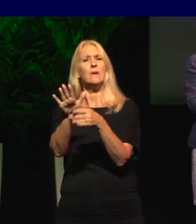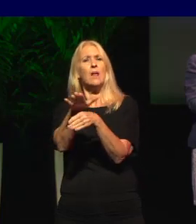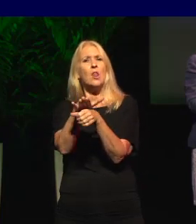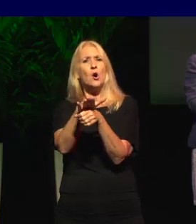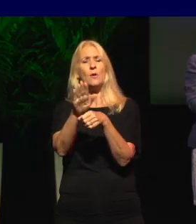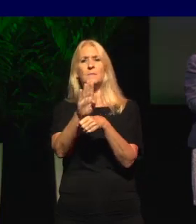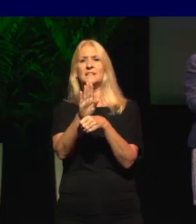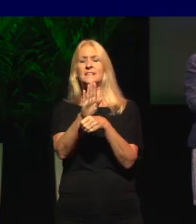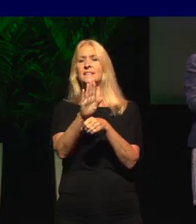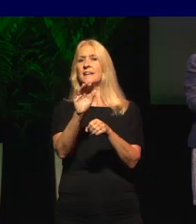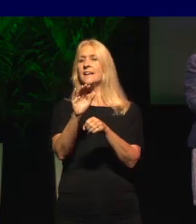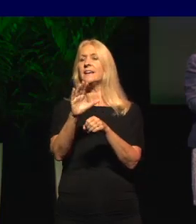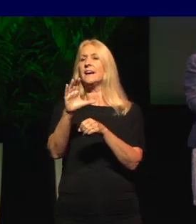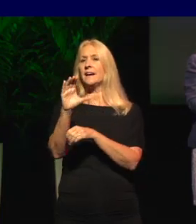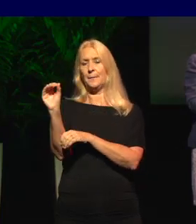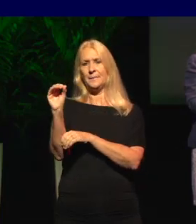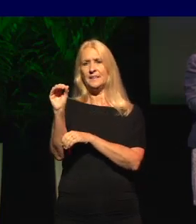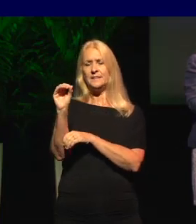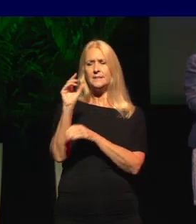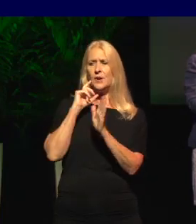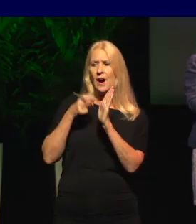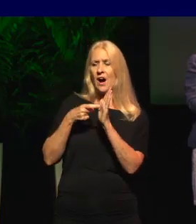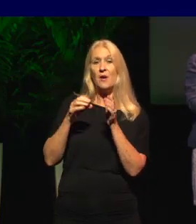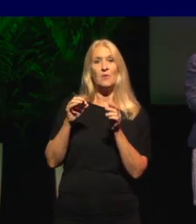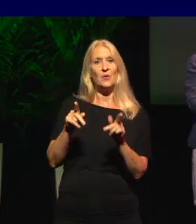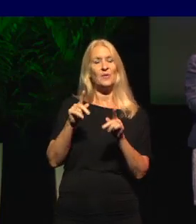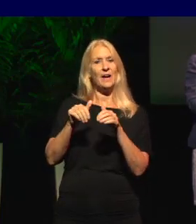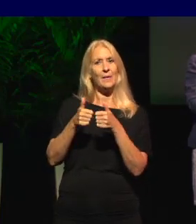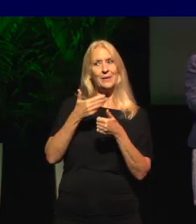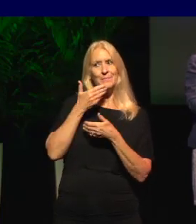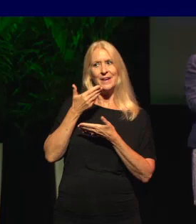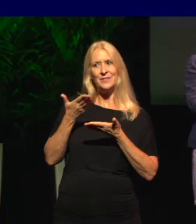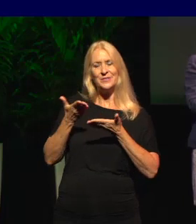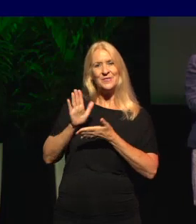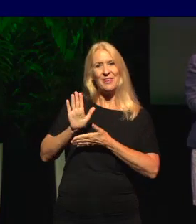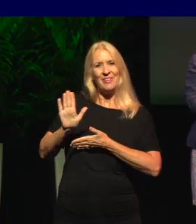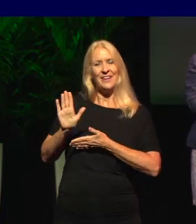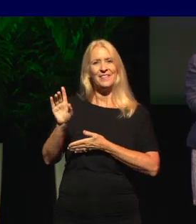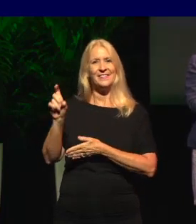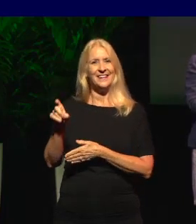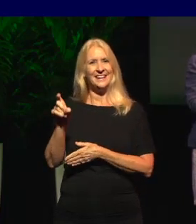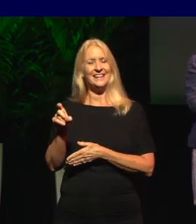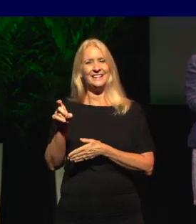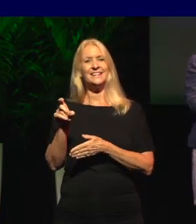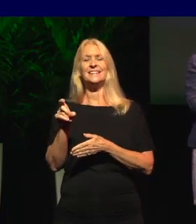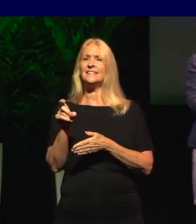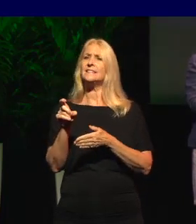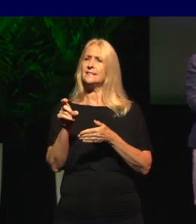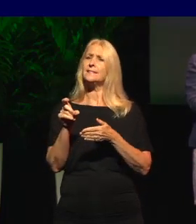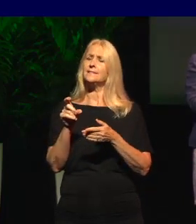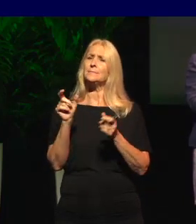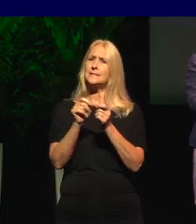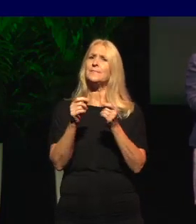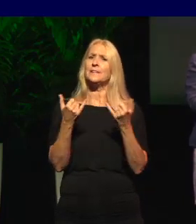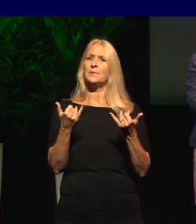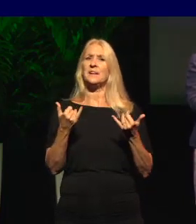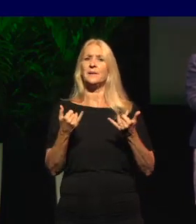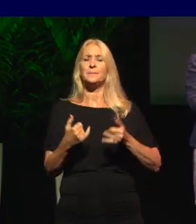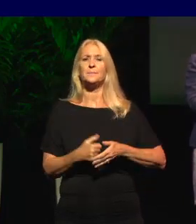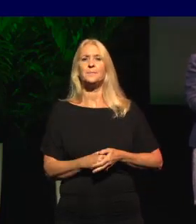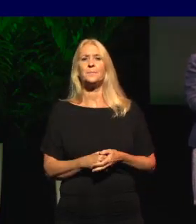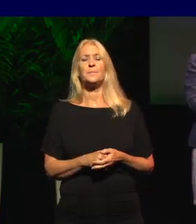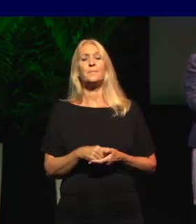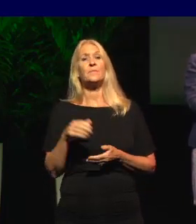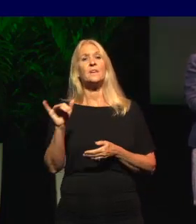and employers to identify opportunities to better serve their needs, particularly in this time. And finally,